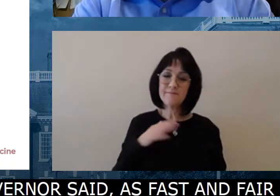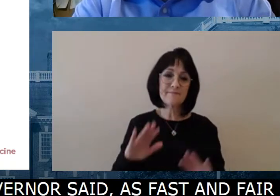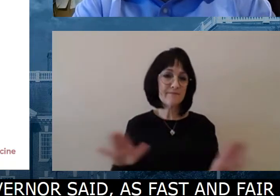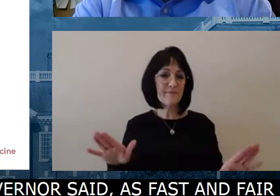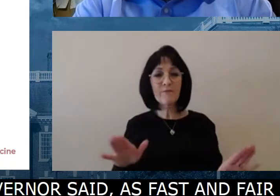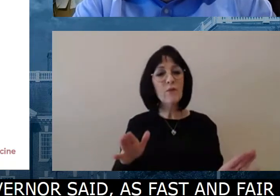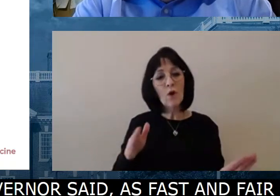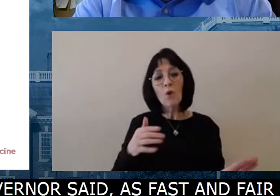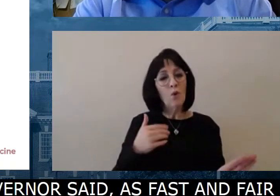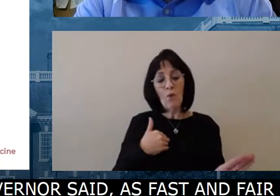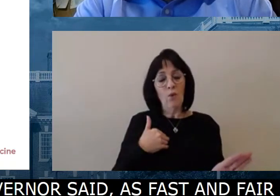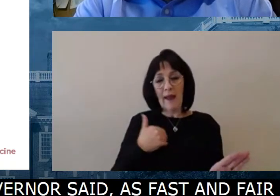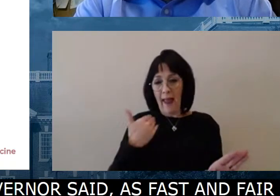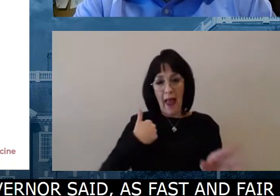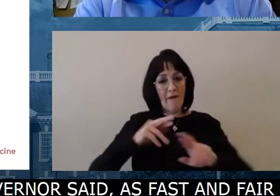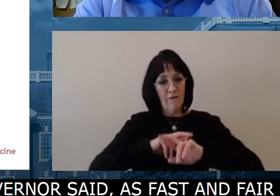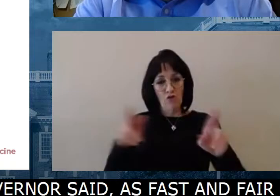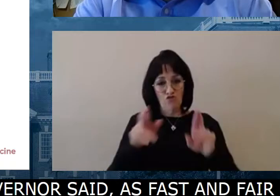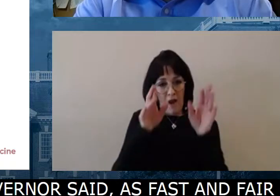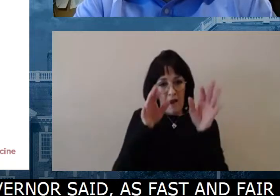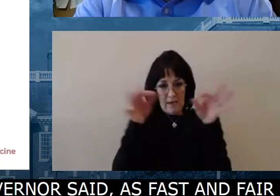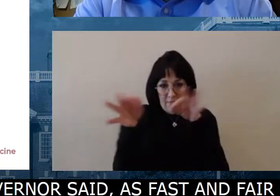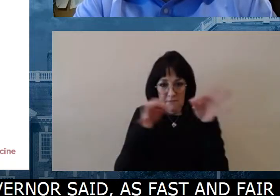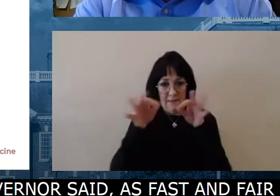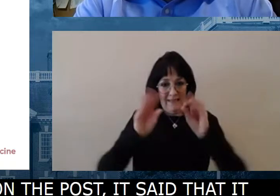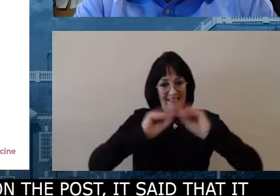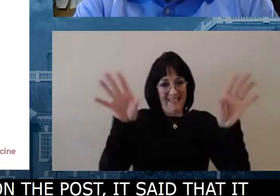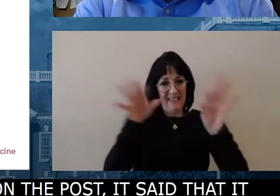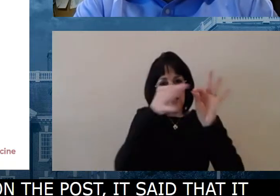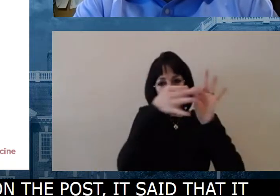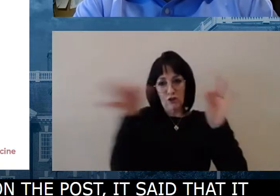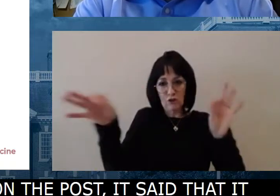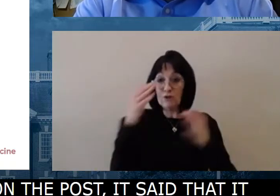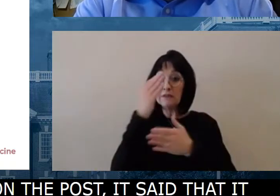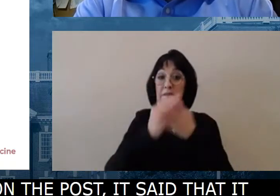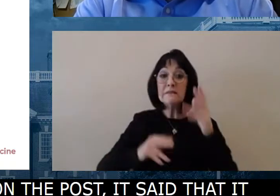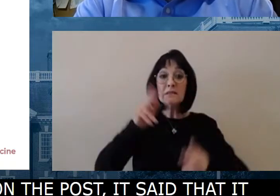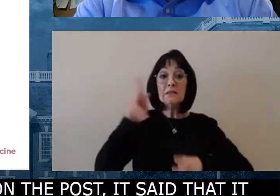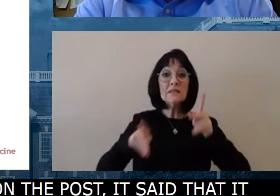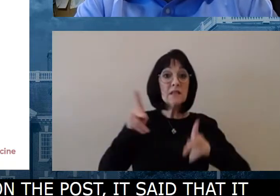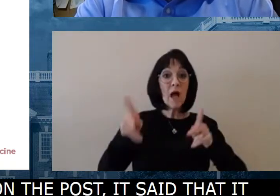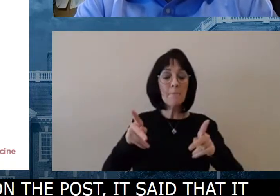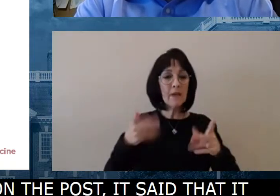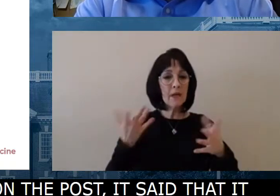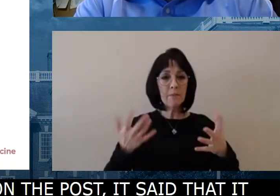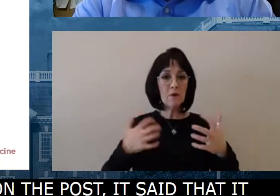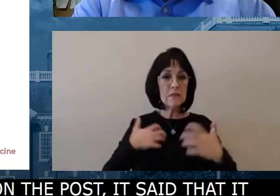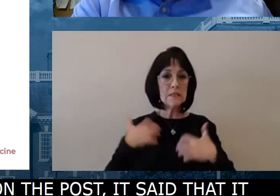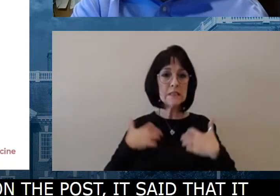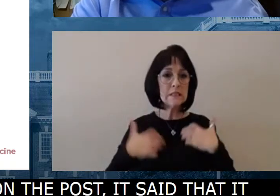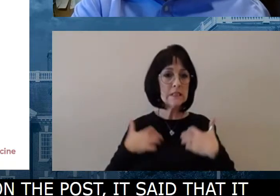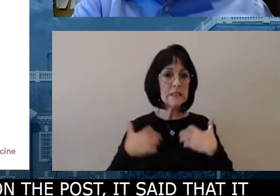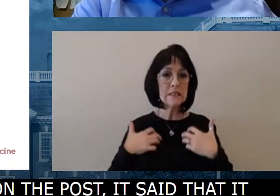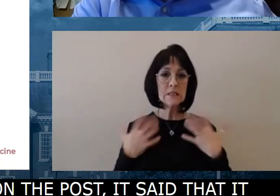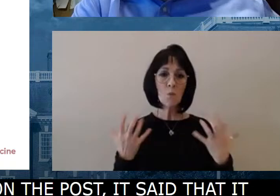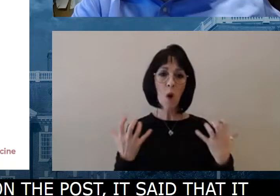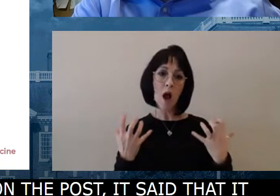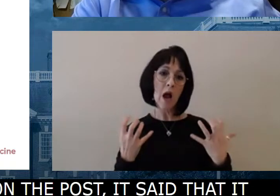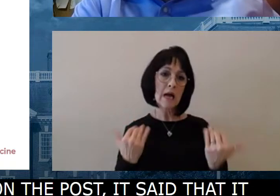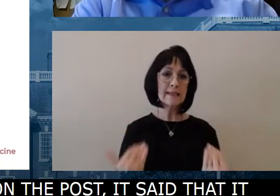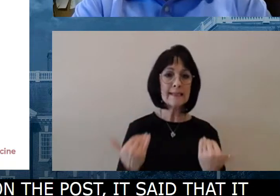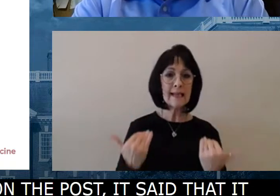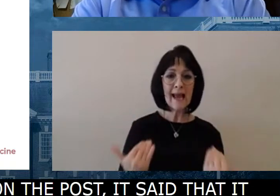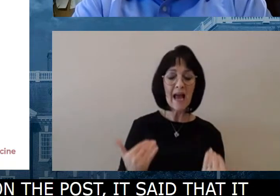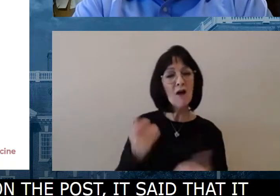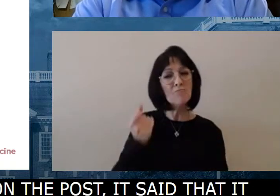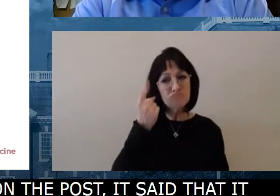So please, I know we're all excited. I know there's some emotion. I know there's, just people wanting to get through this. And we just want to make sure we